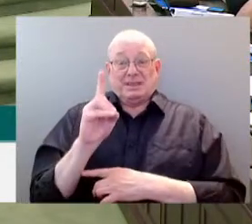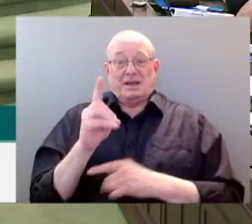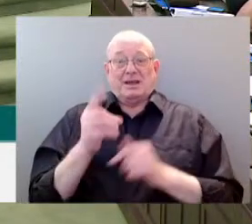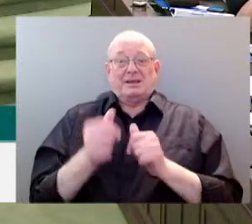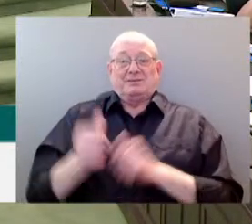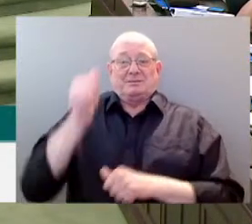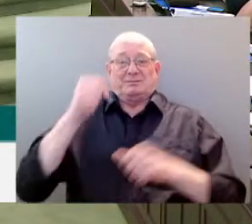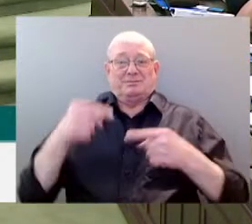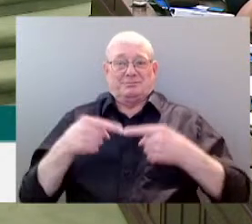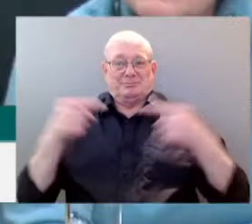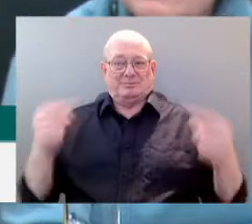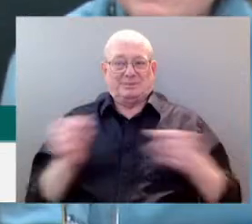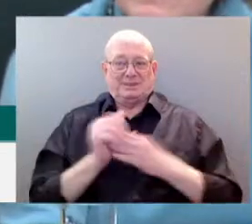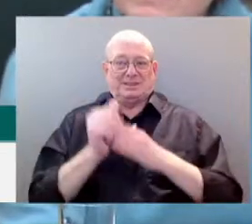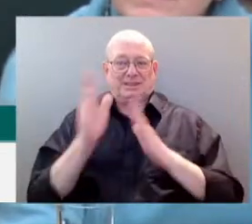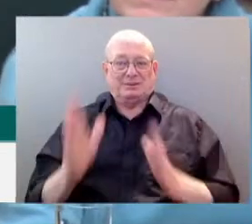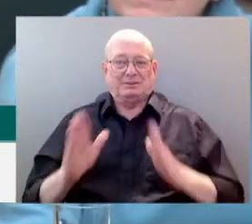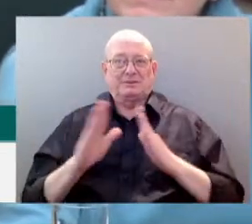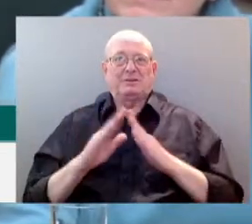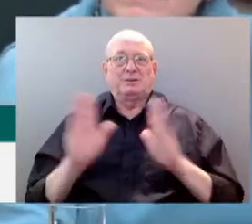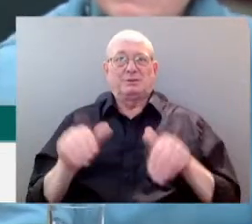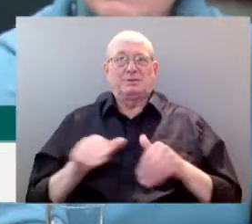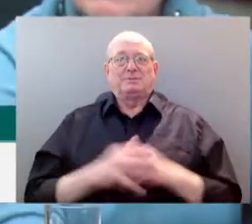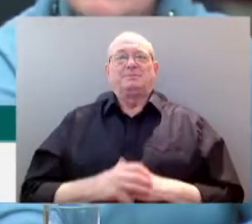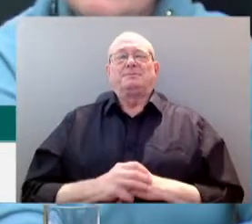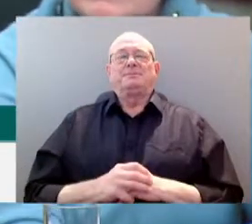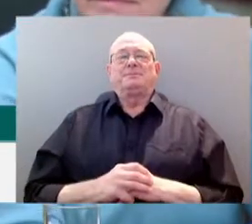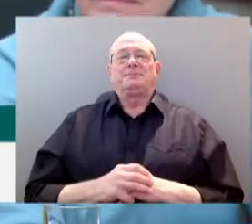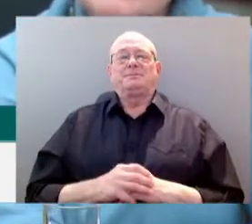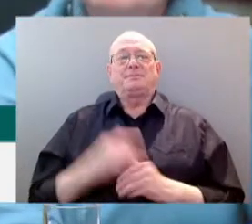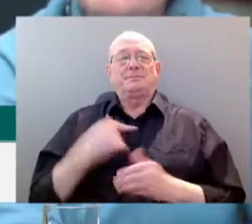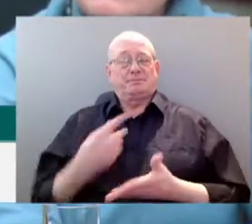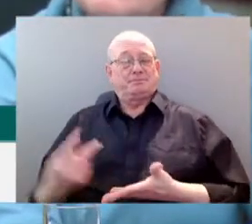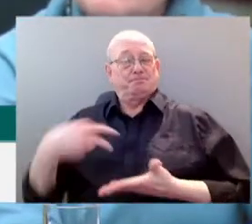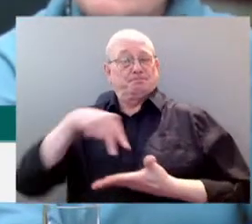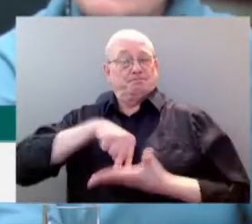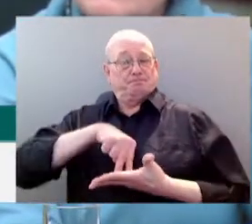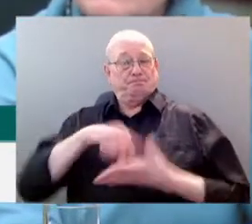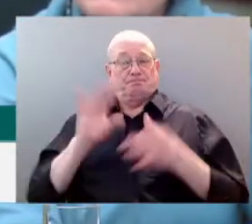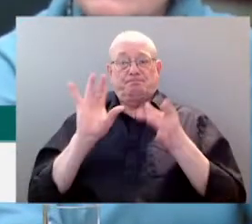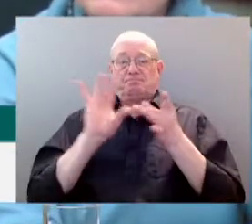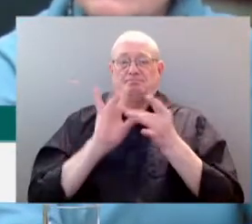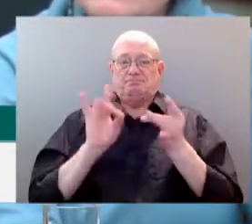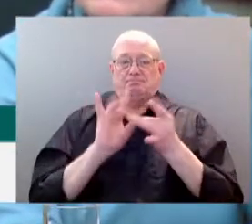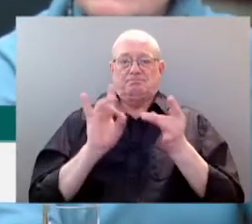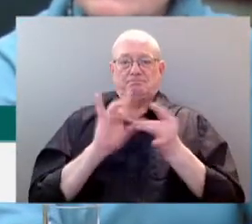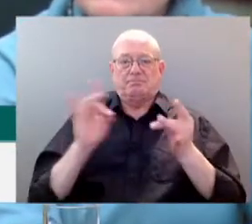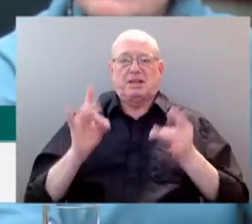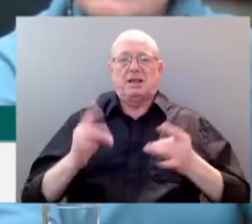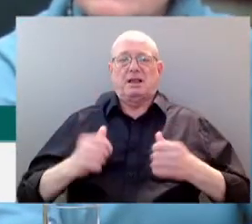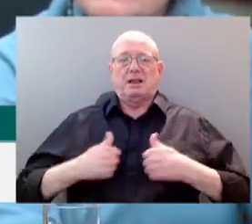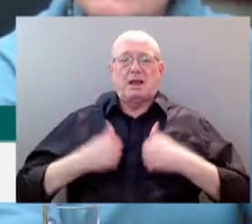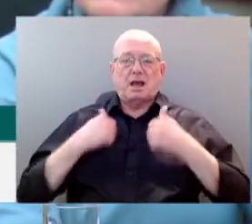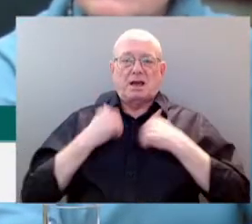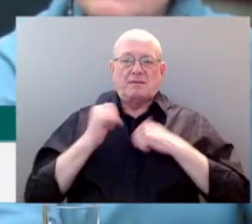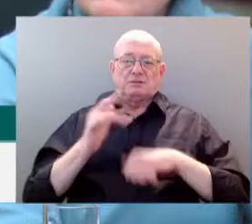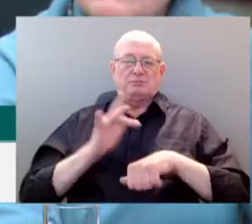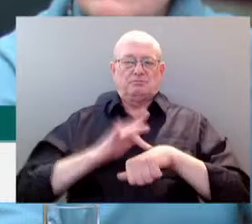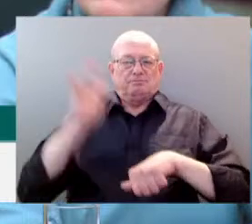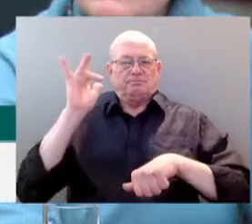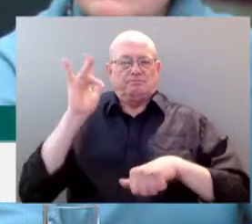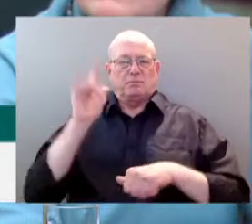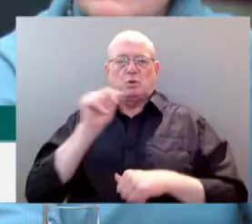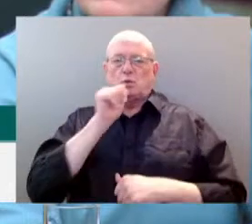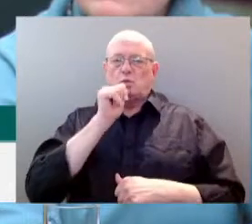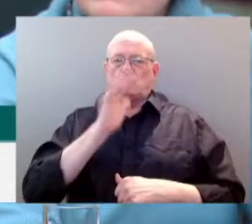leader Mr Speaker I Rise to speak today to recognize the Life and Legacy of an incredible woman Victoria Tori